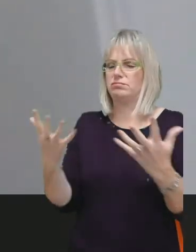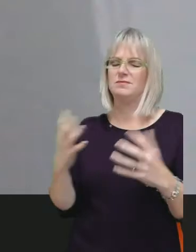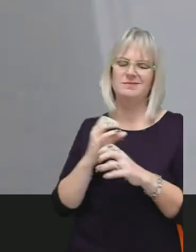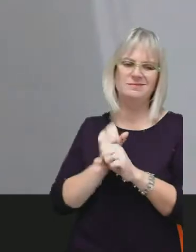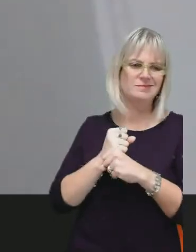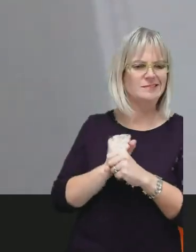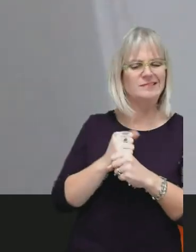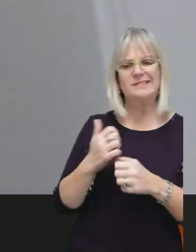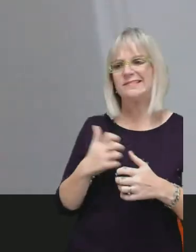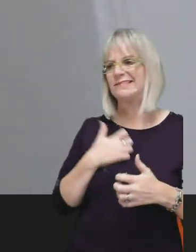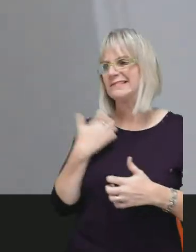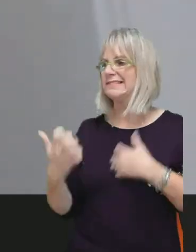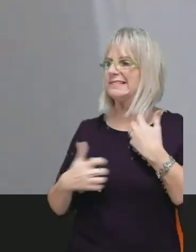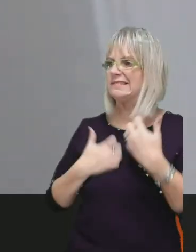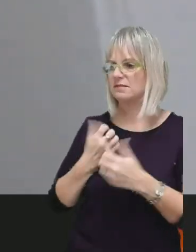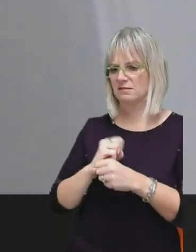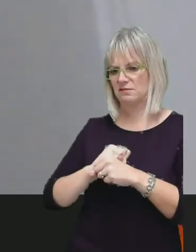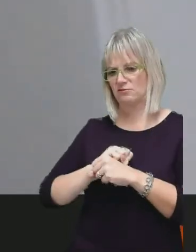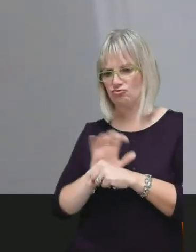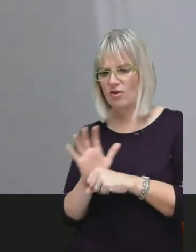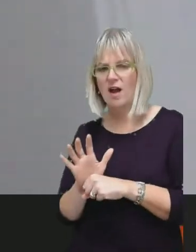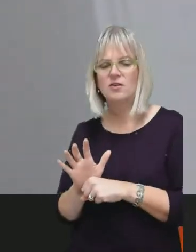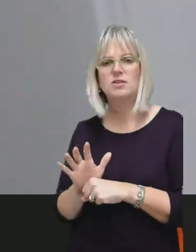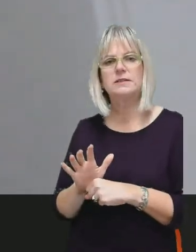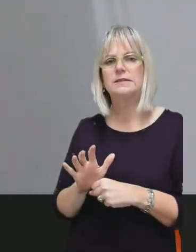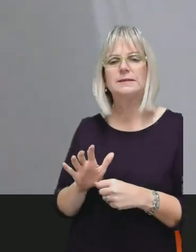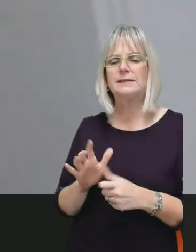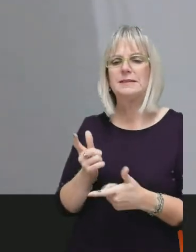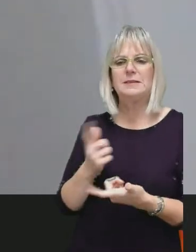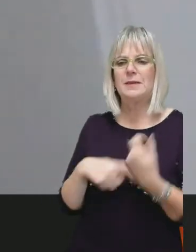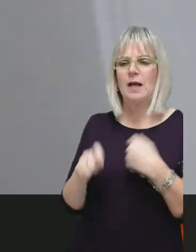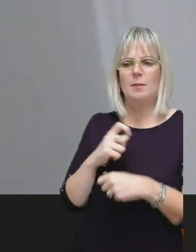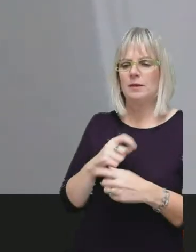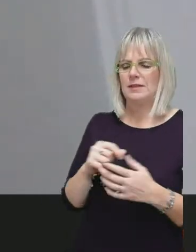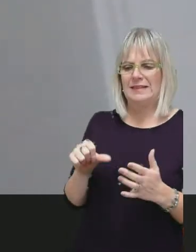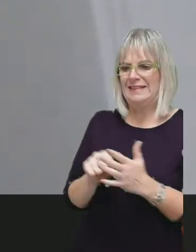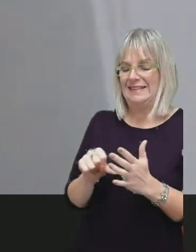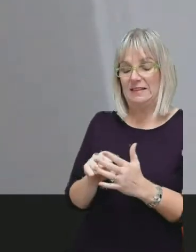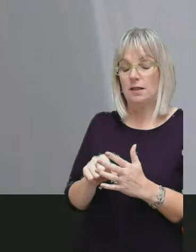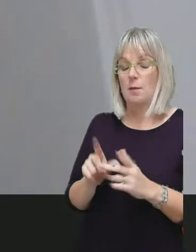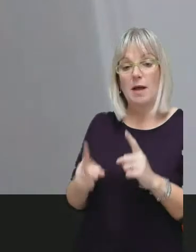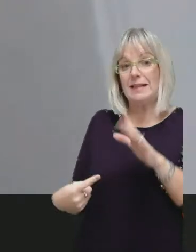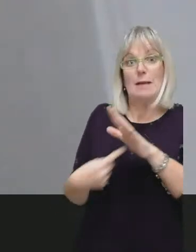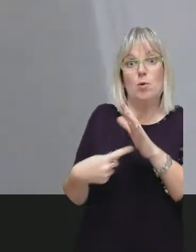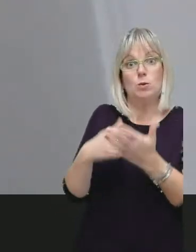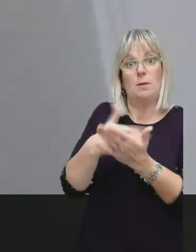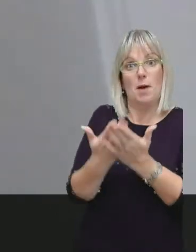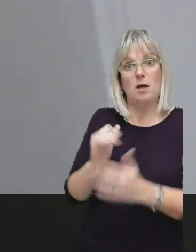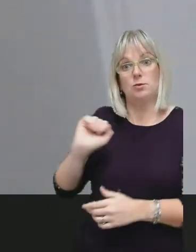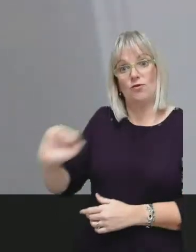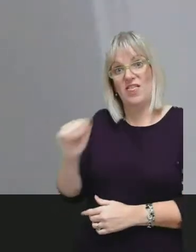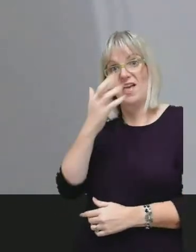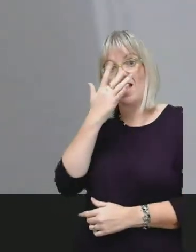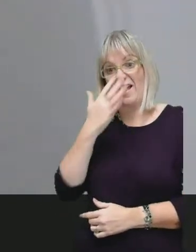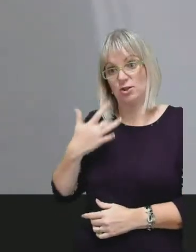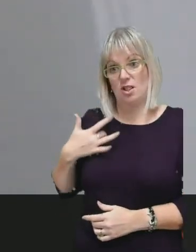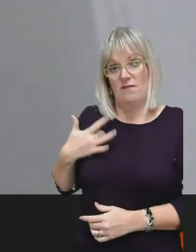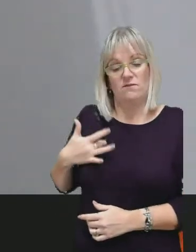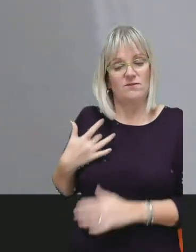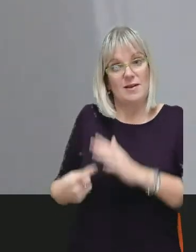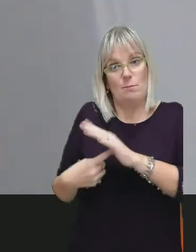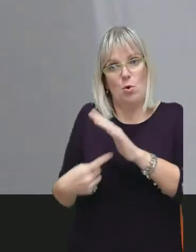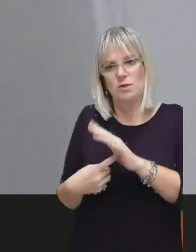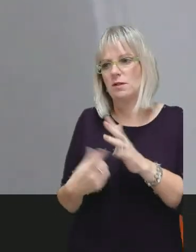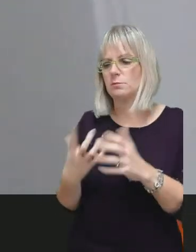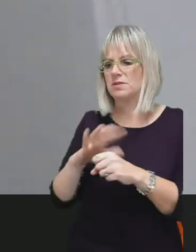of COVID-19 becoming an issue in such a crucial stage in their lives. What short-term measures are being taken place